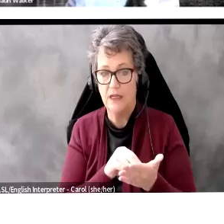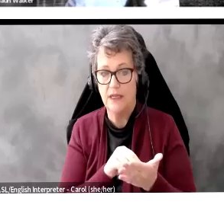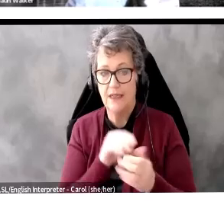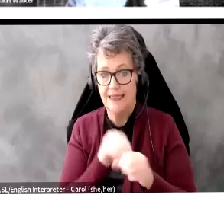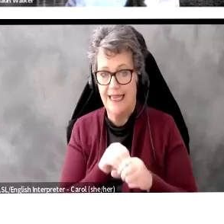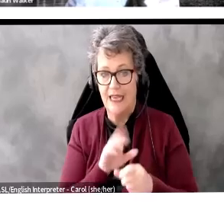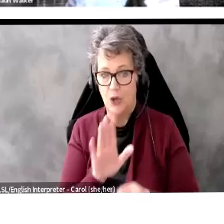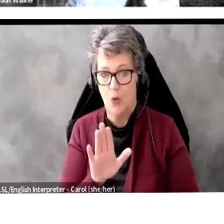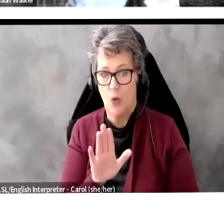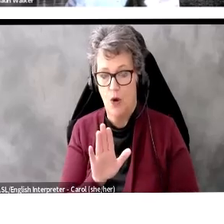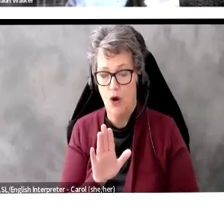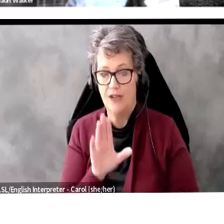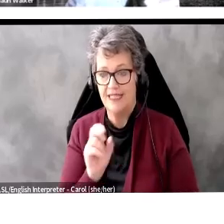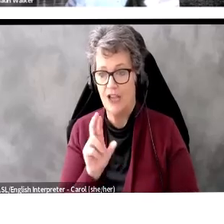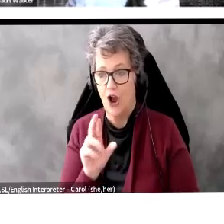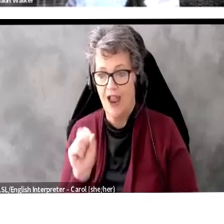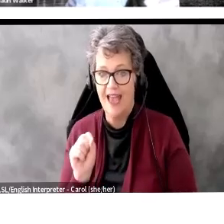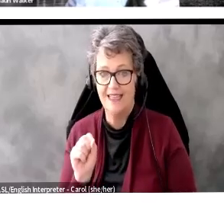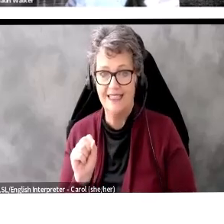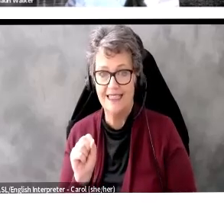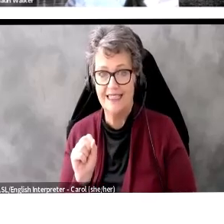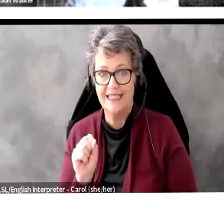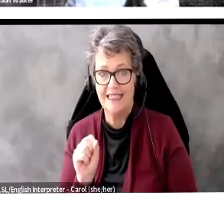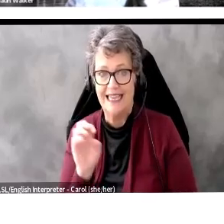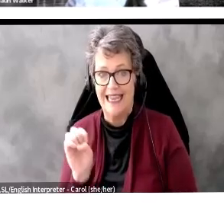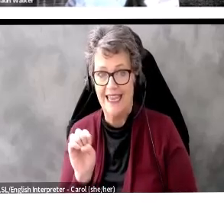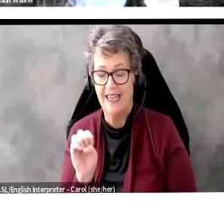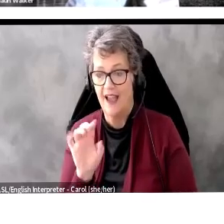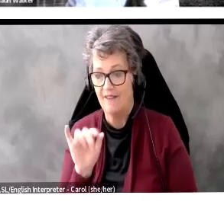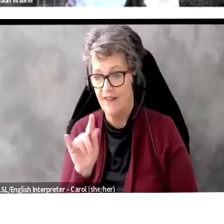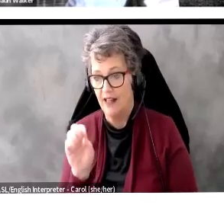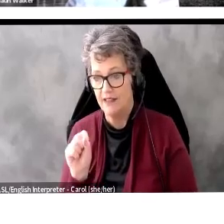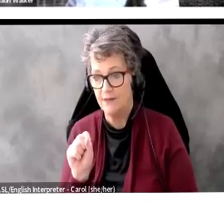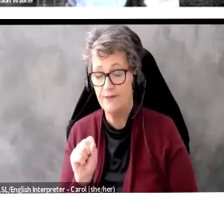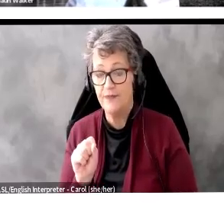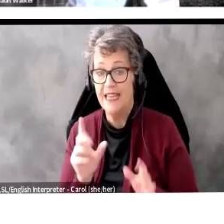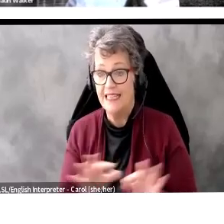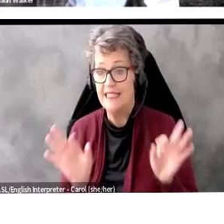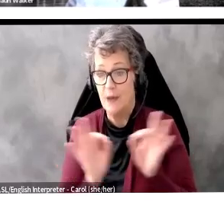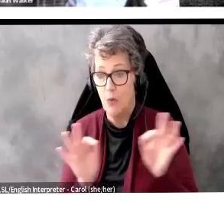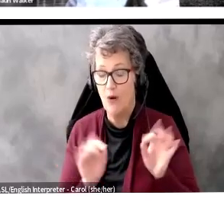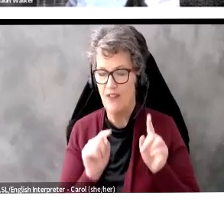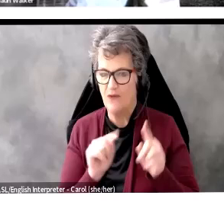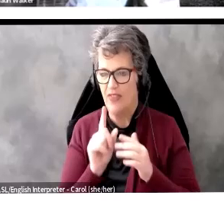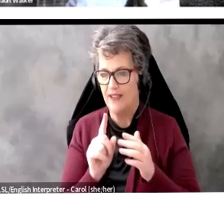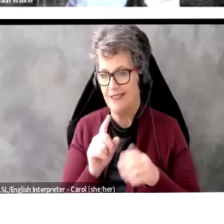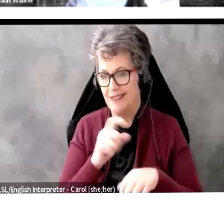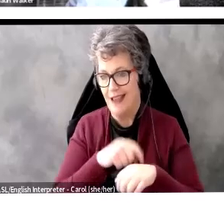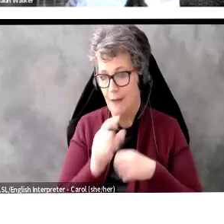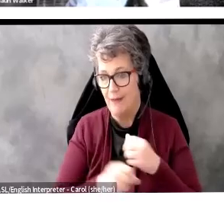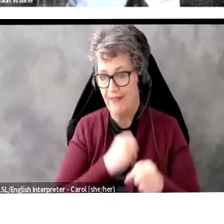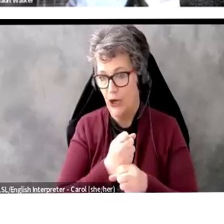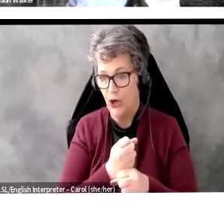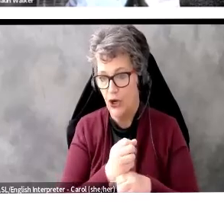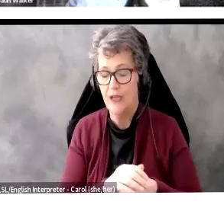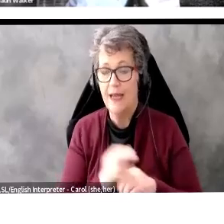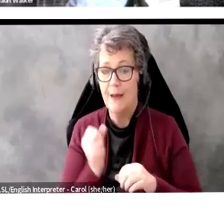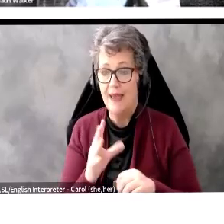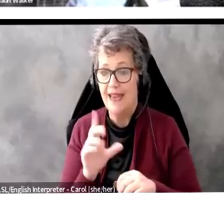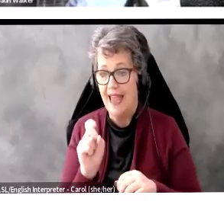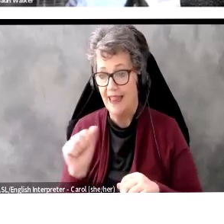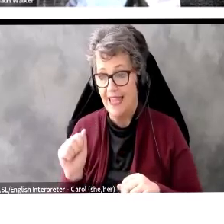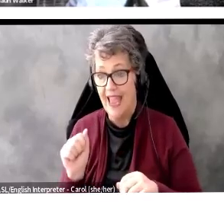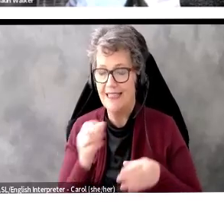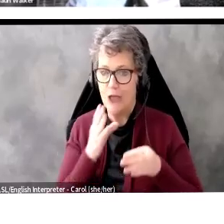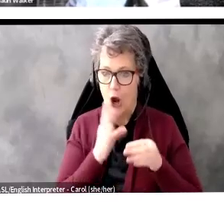within your CRSE files. This is important for this time of year because many LEAs